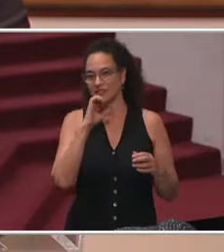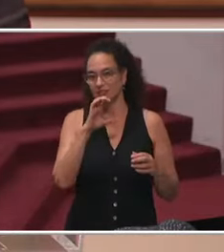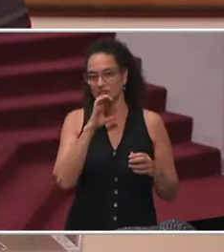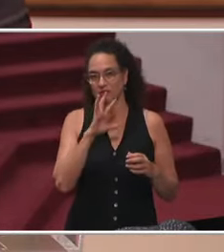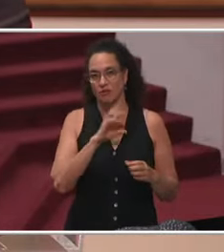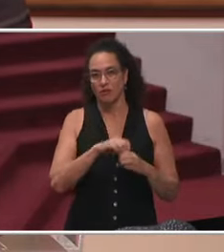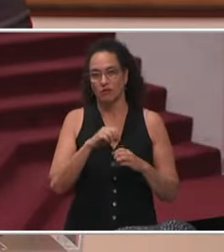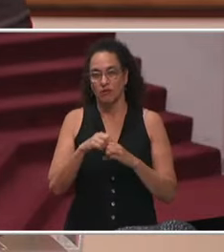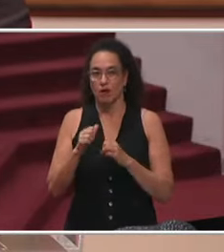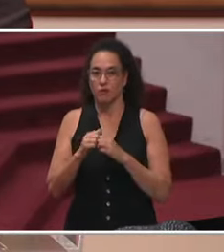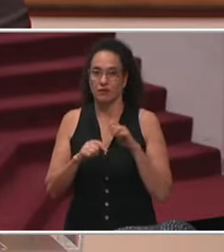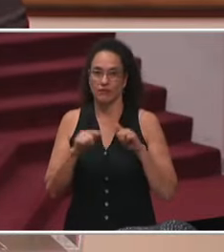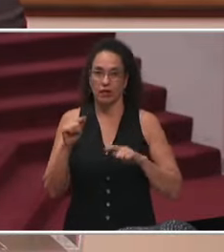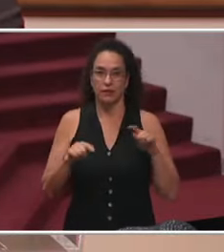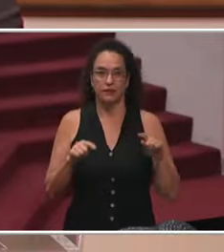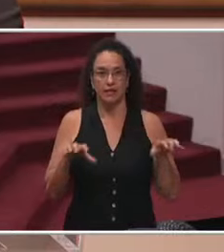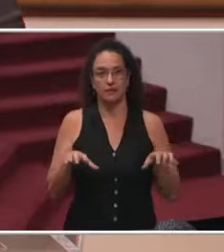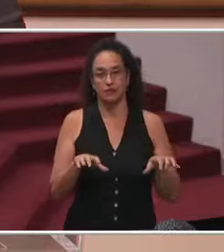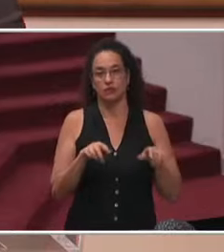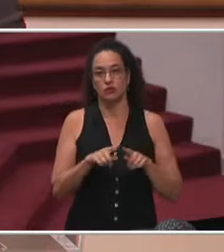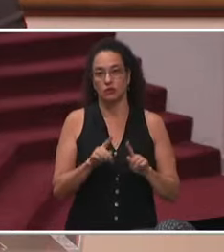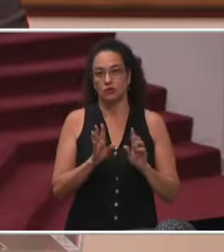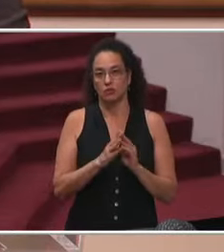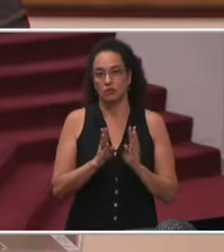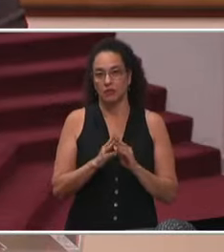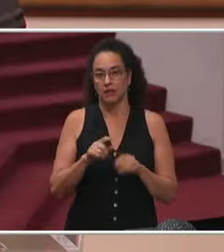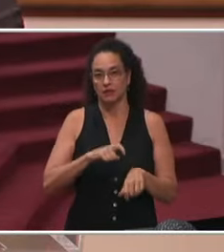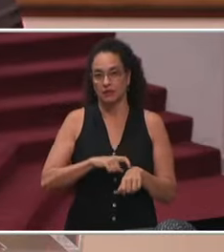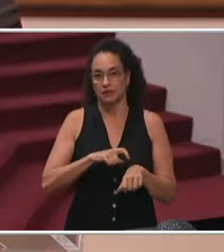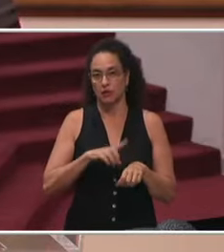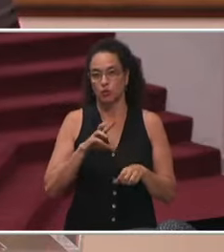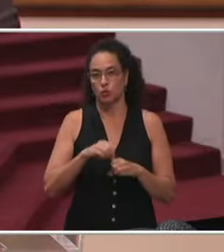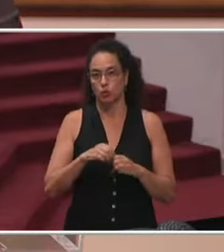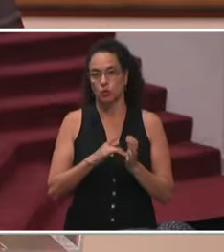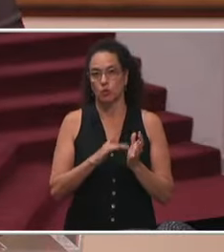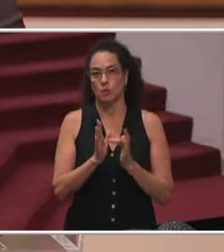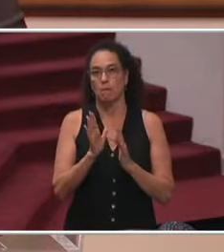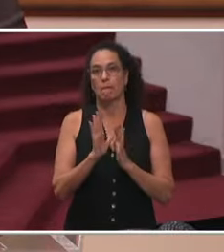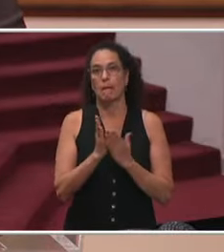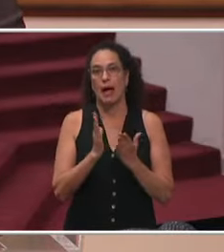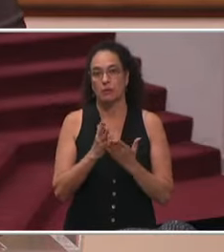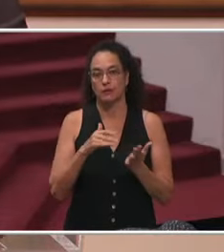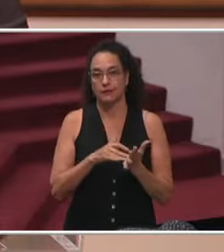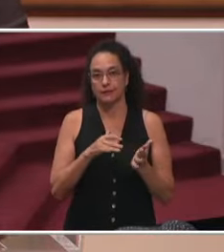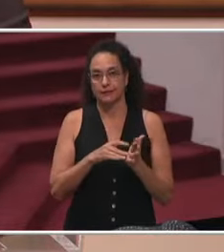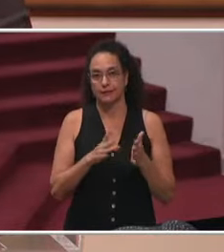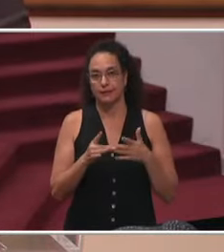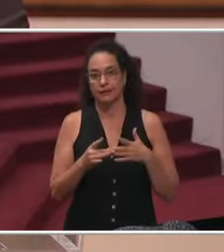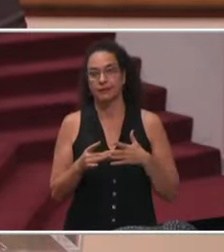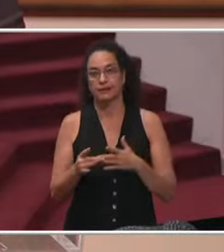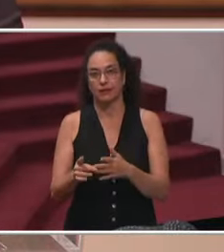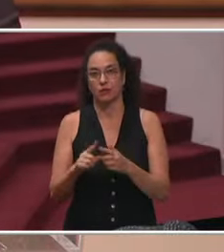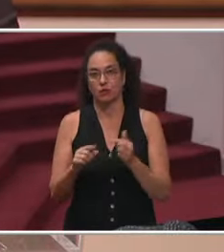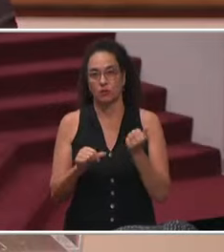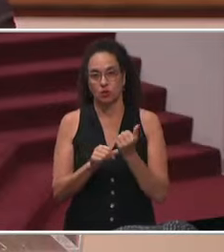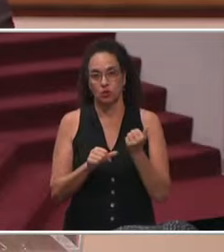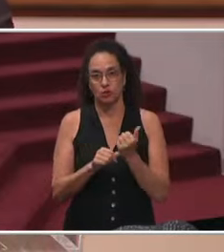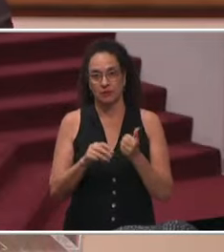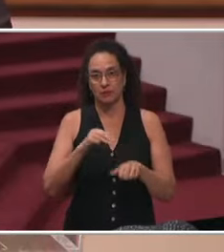activities during their meeting time to include Bible study led by the First Mount Zion Associate Ministers and